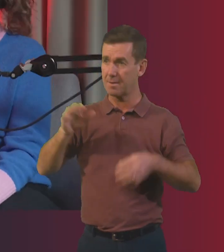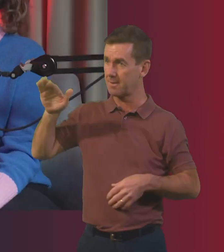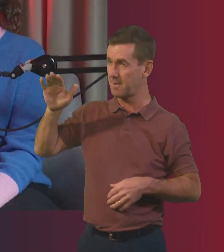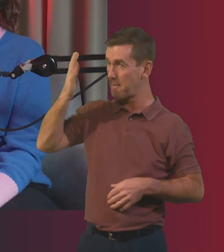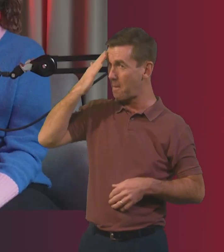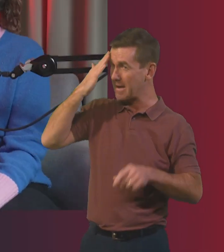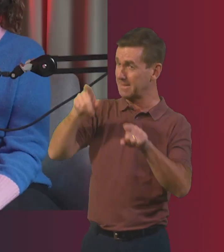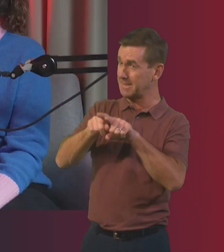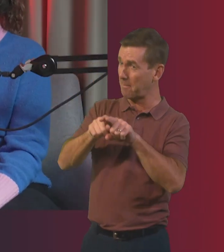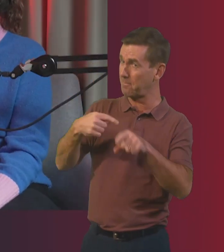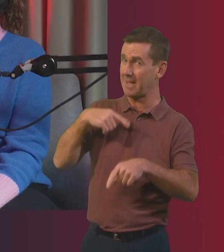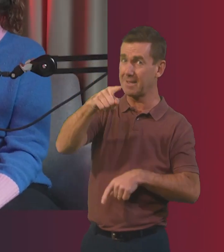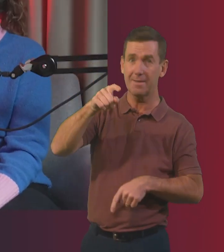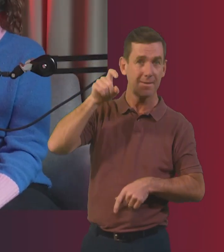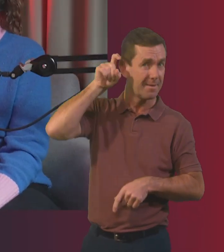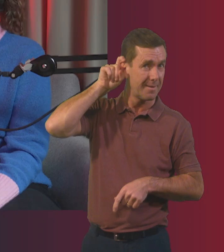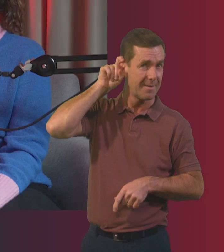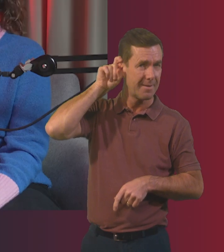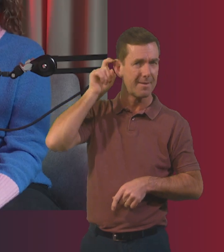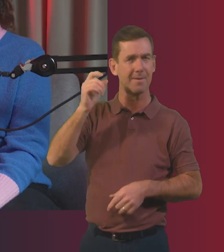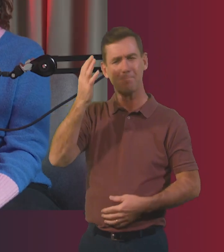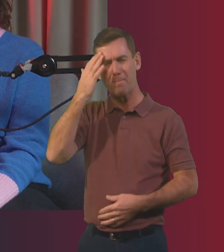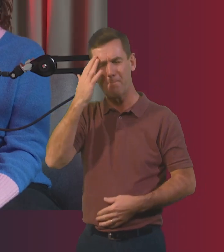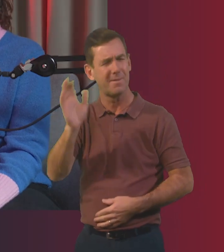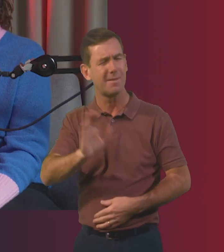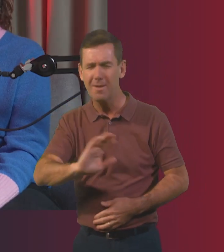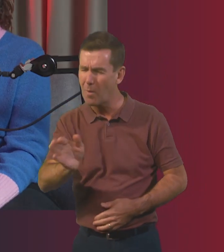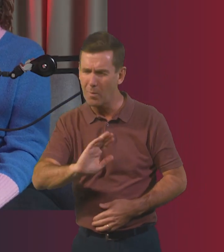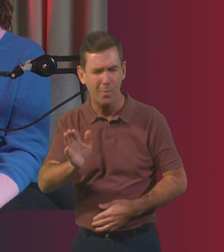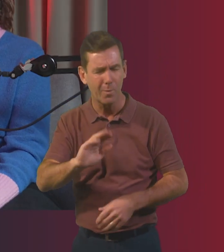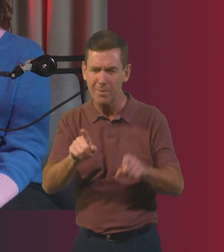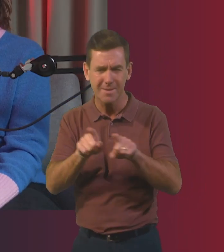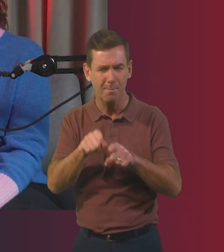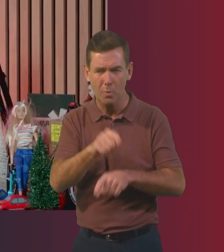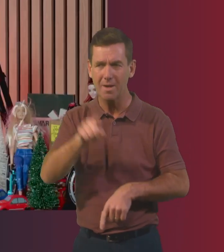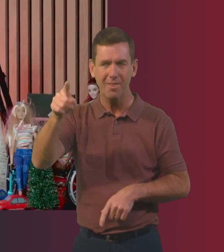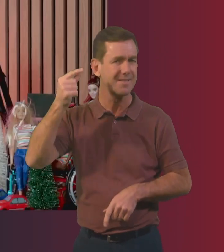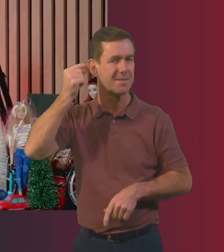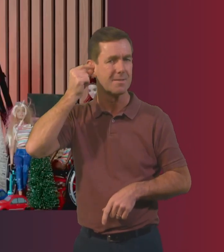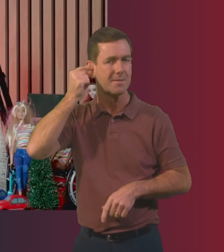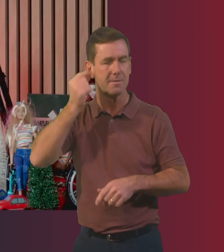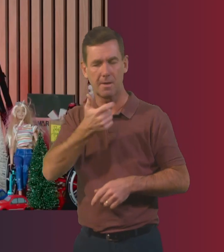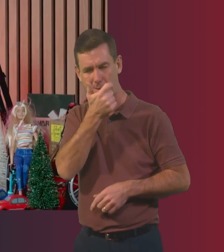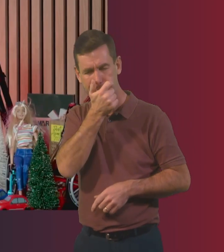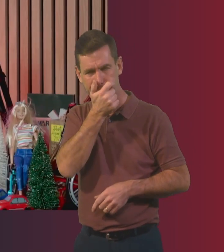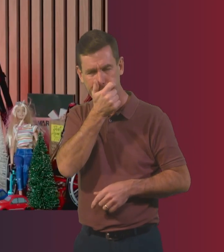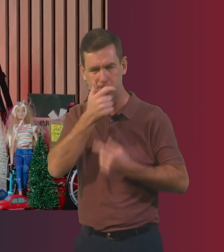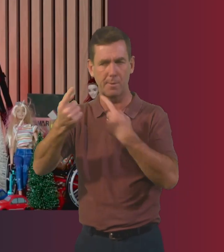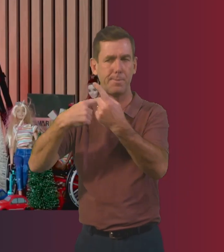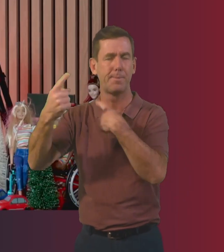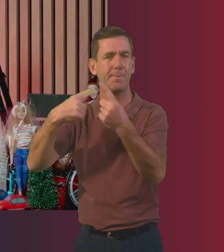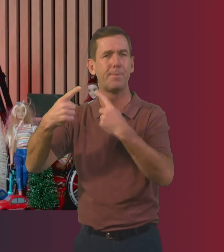Mummy, they've got hearing aids like me. And she was like, no, they don't. That's for production. But it does stick with you. I